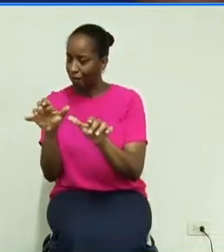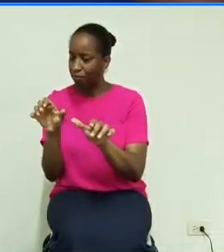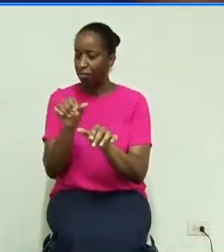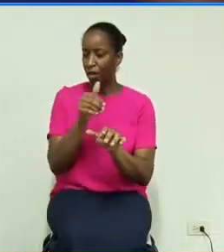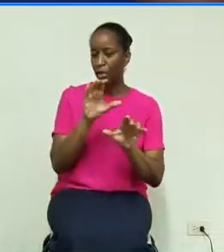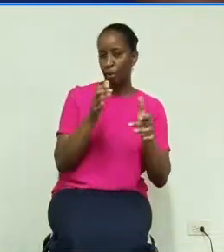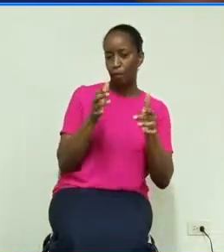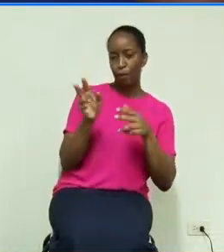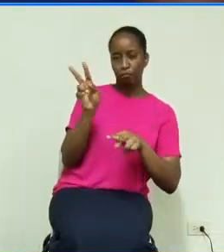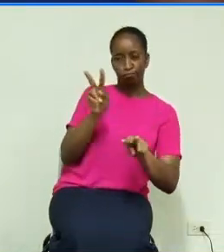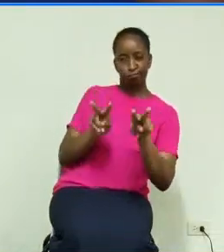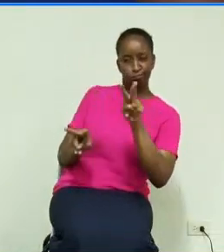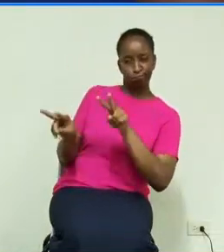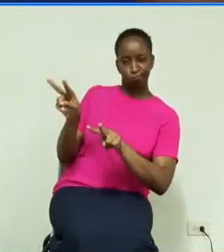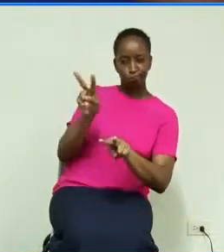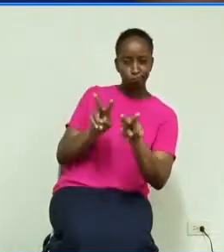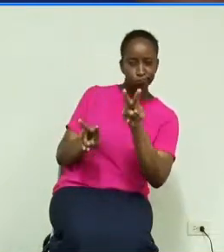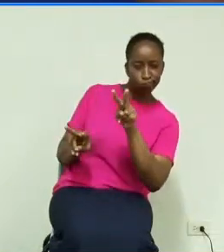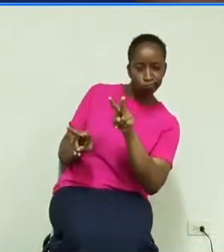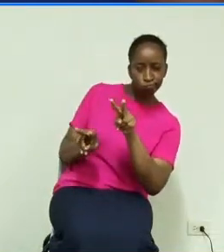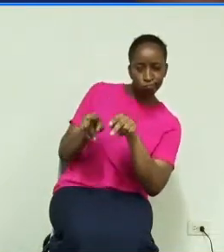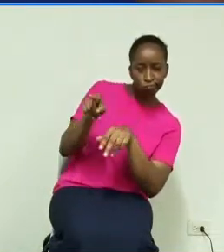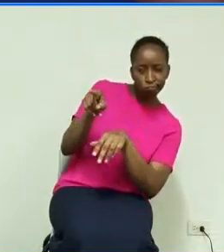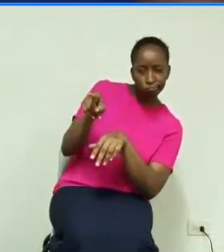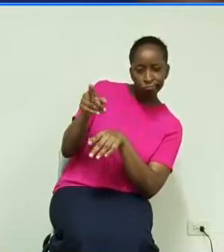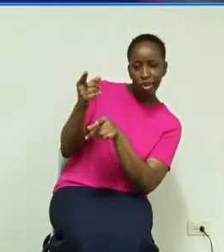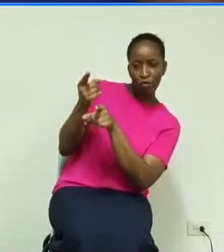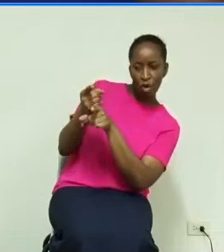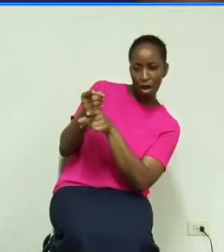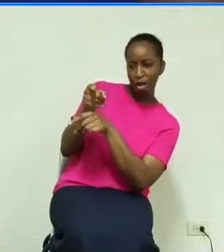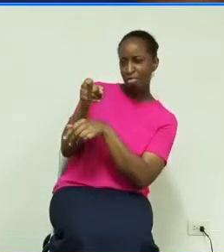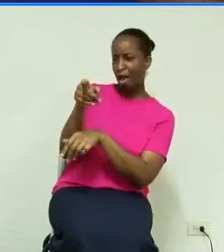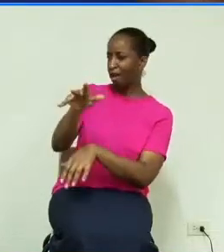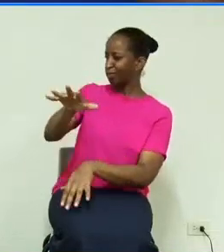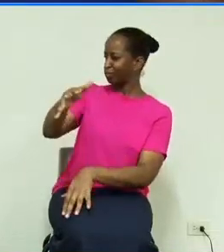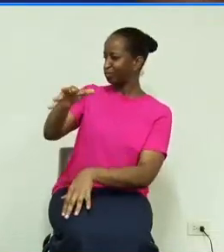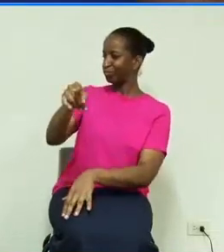chamber, it does not afford us the time to relook, revisit,